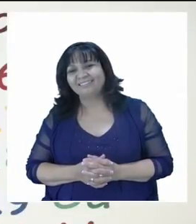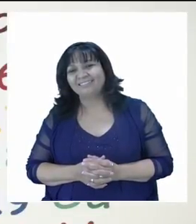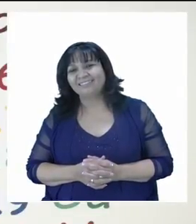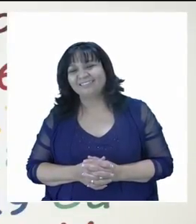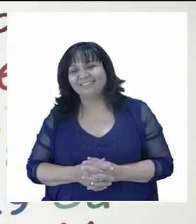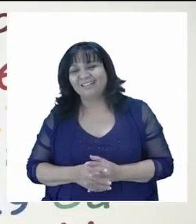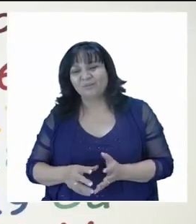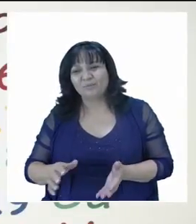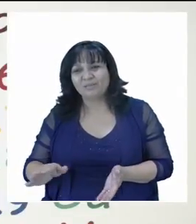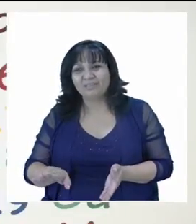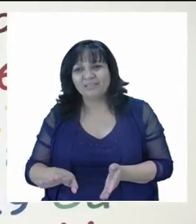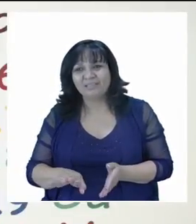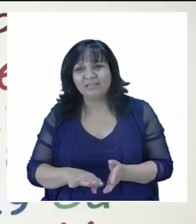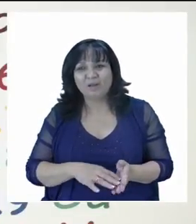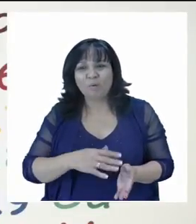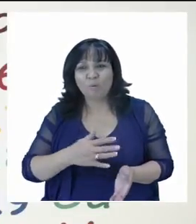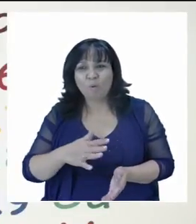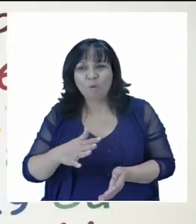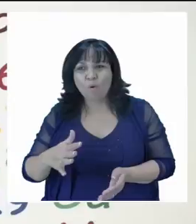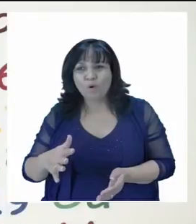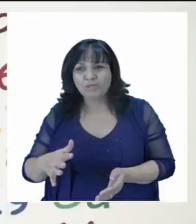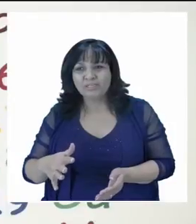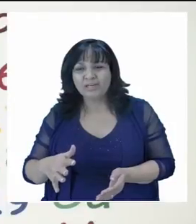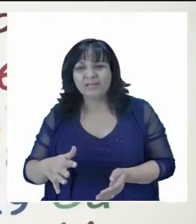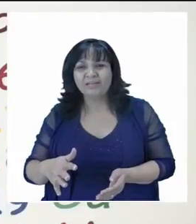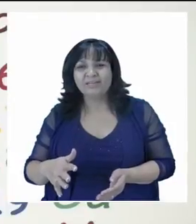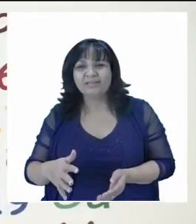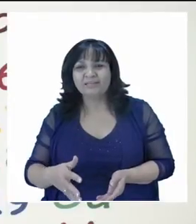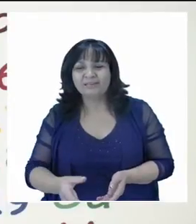our mouths. So take some water